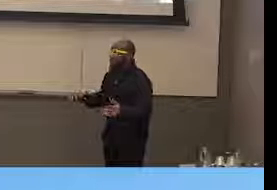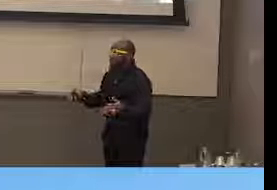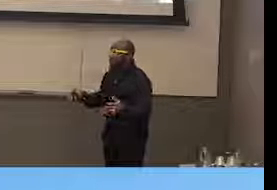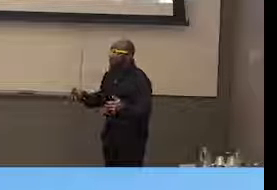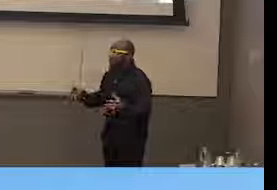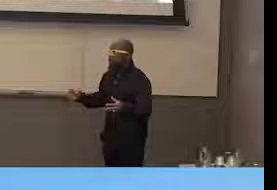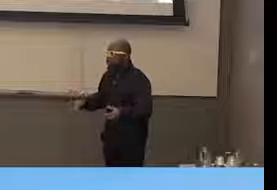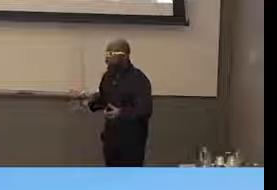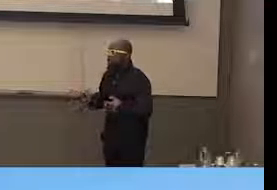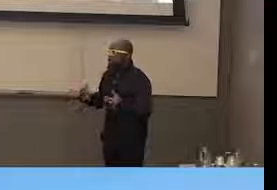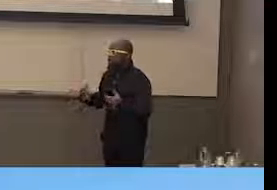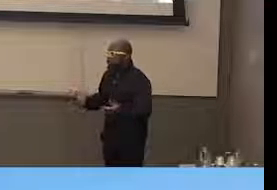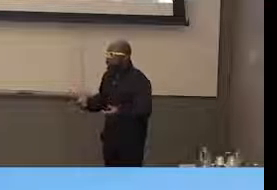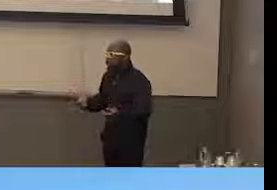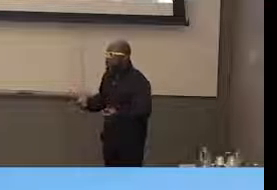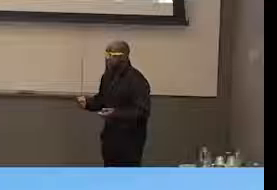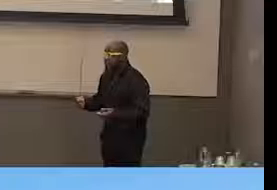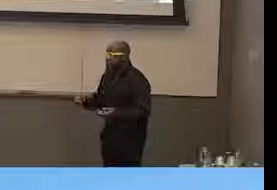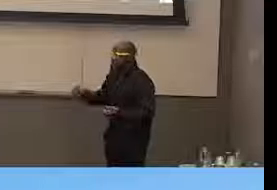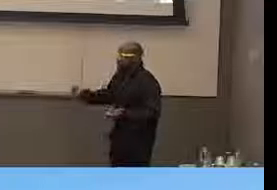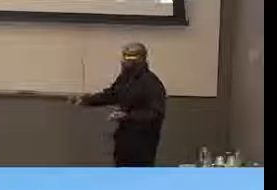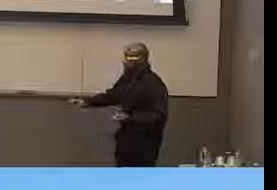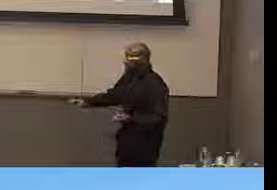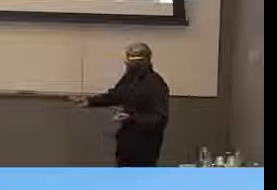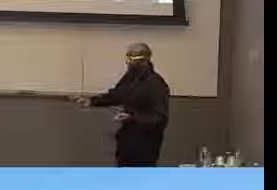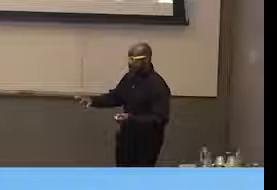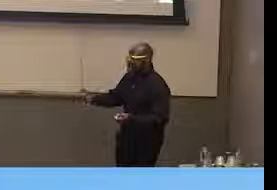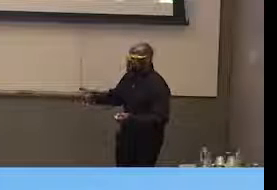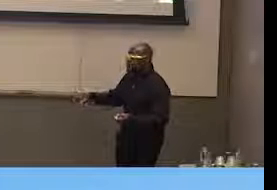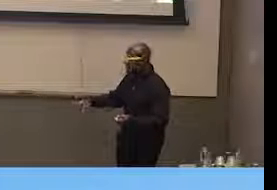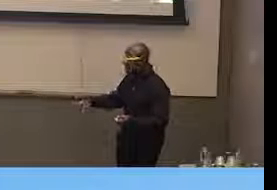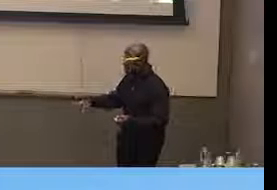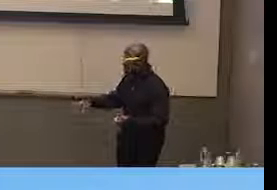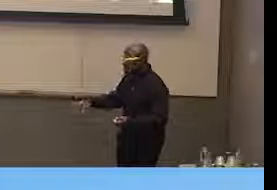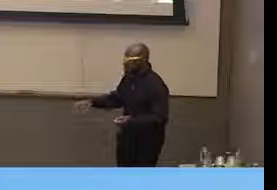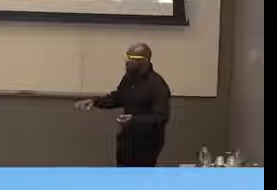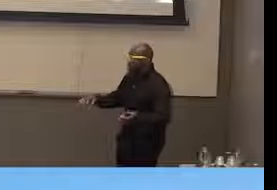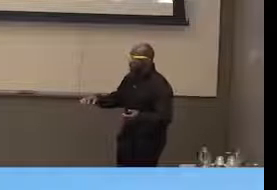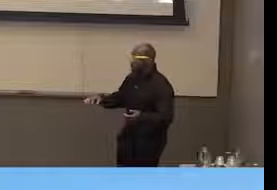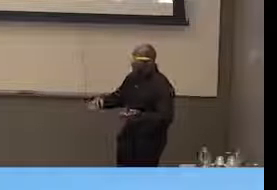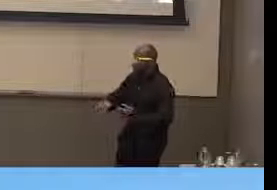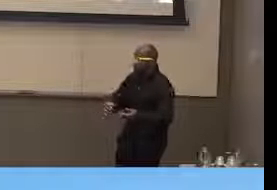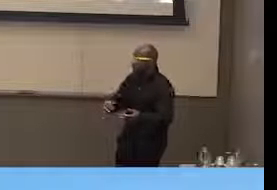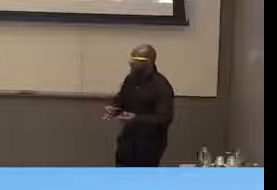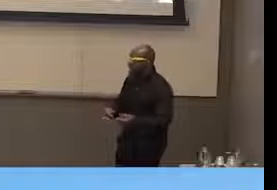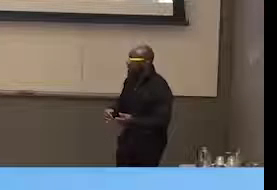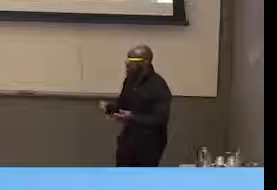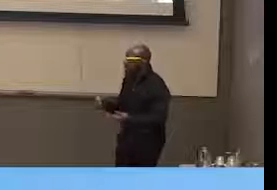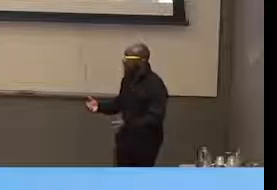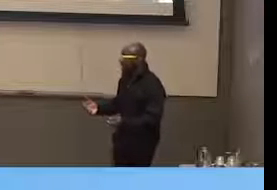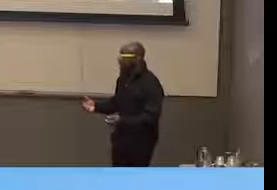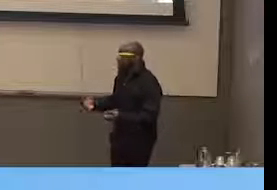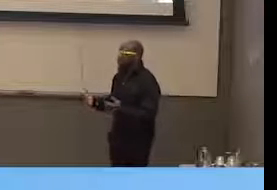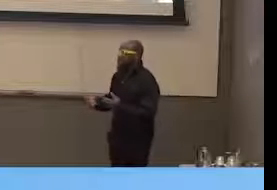think about how we create new green spaces while avoiding aspects like green gentrification. So everybody has access